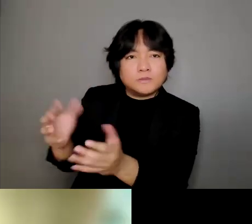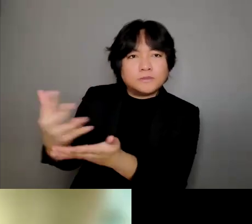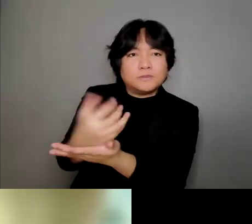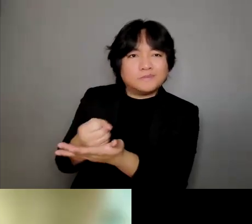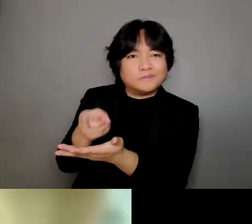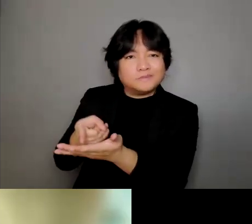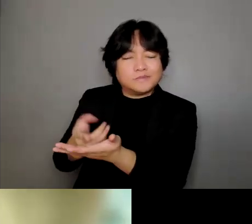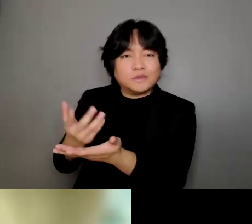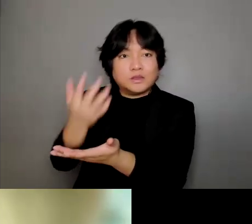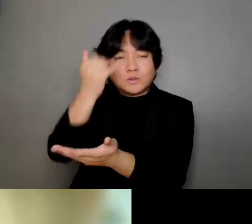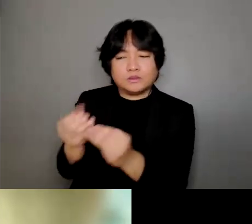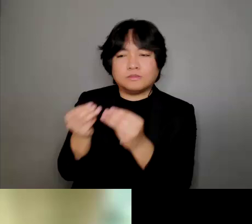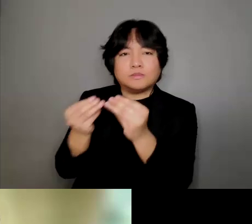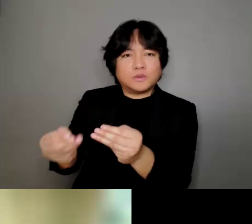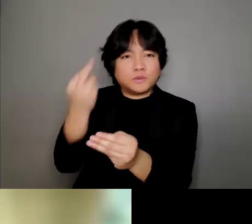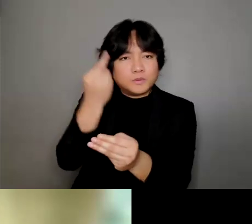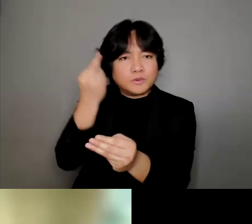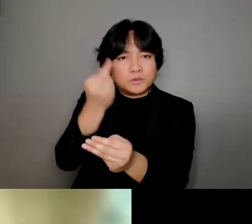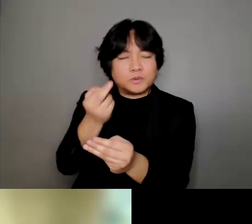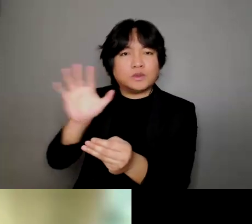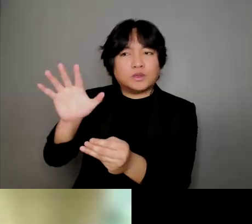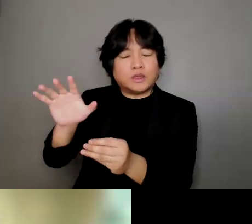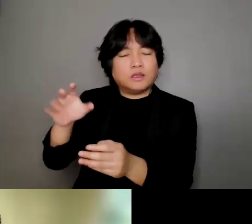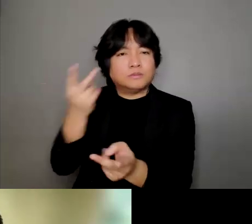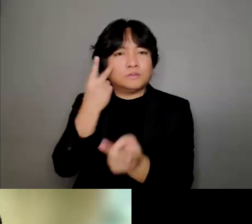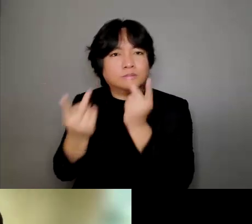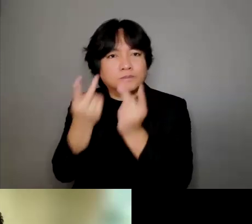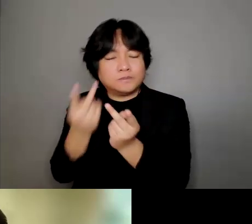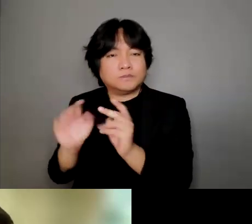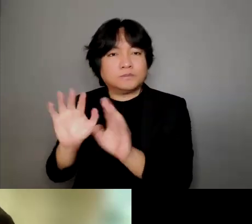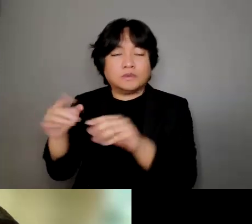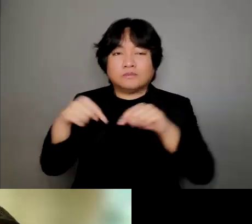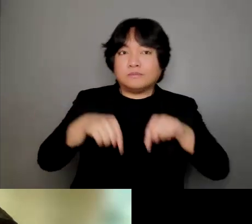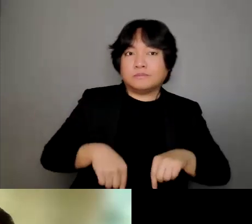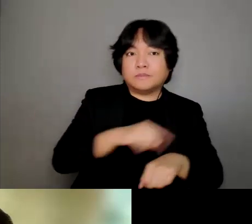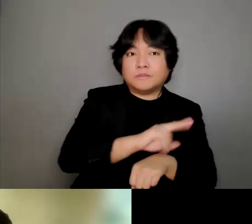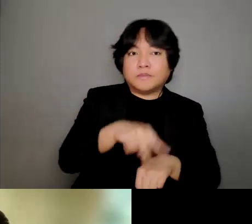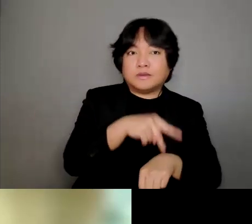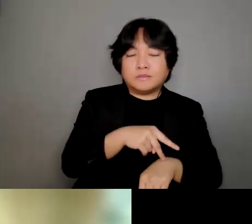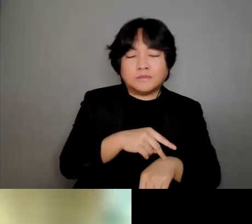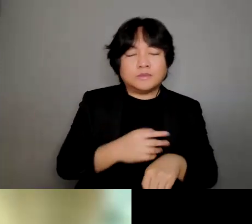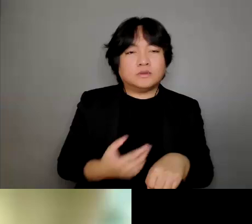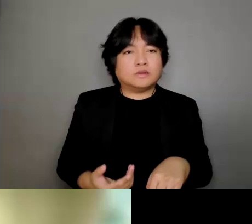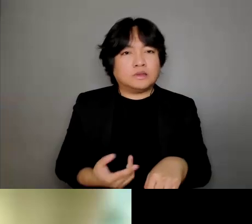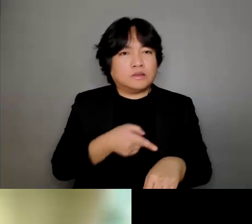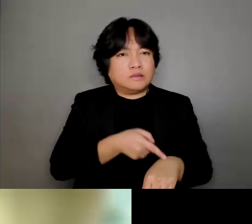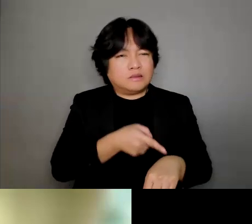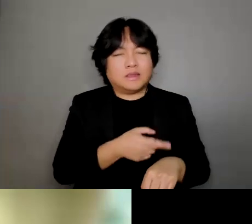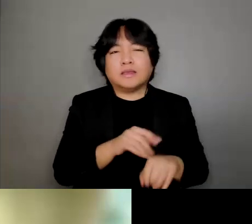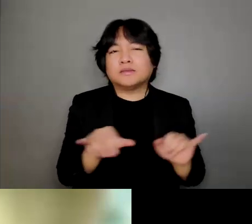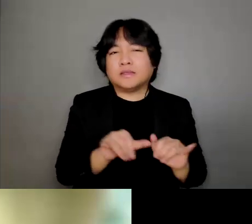of methodological reasons and feasibility. But here in the Philippines, given yung inaccessibility rin